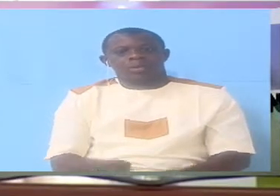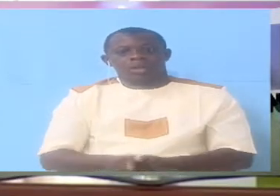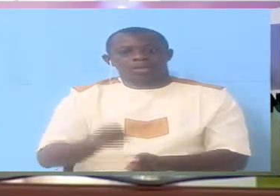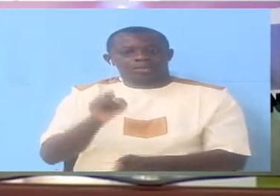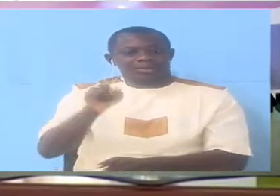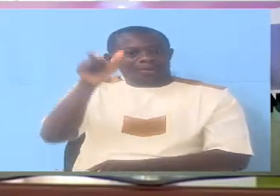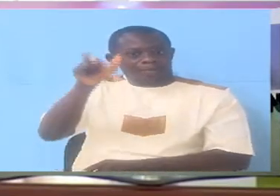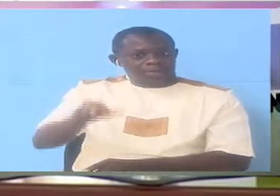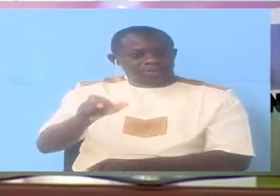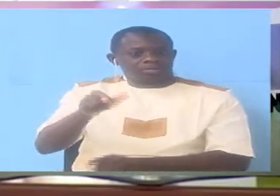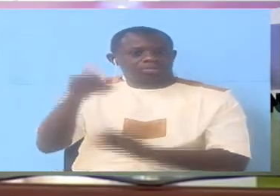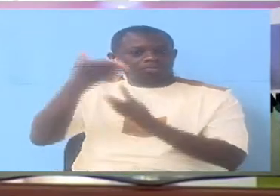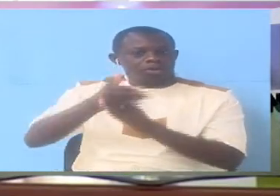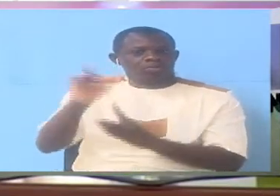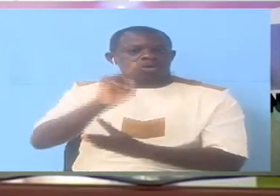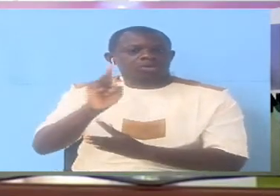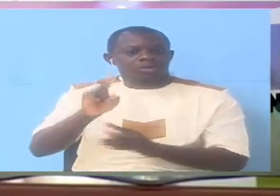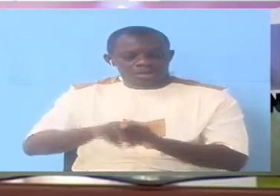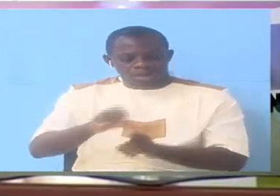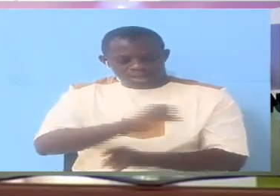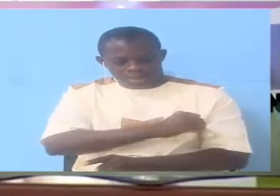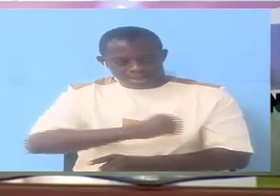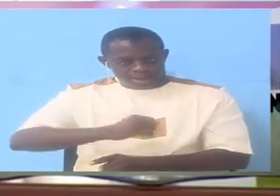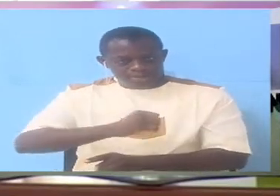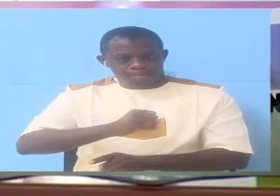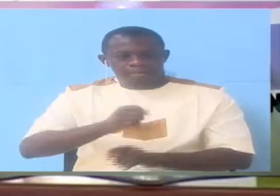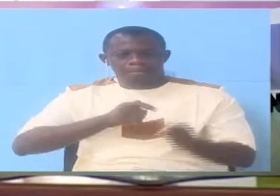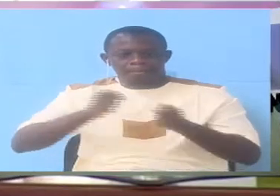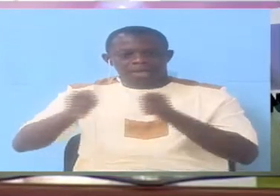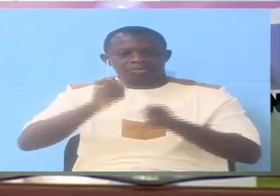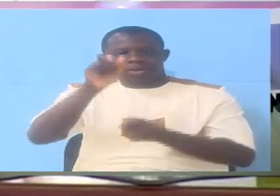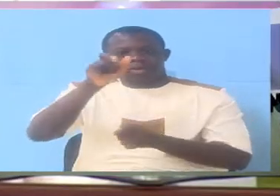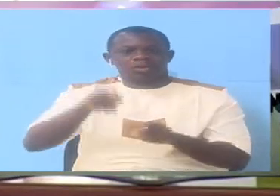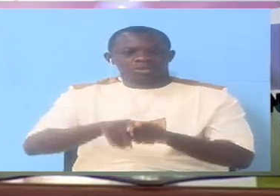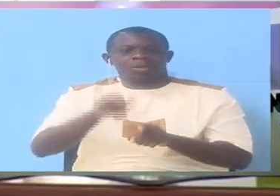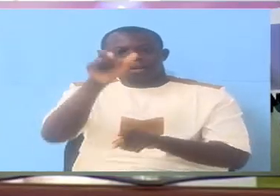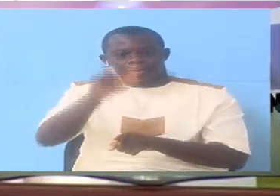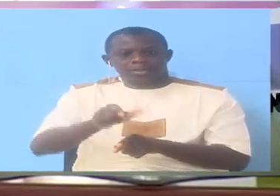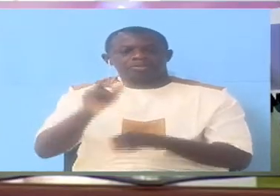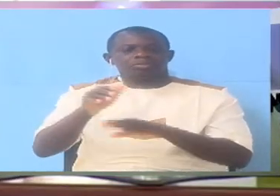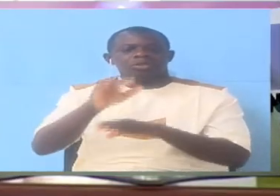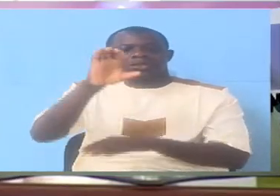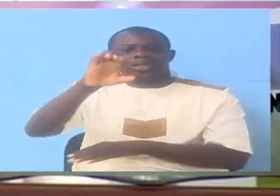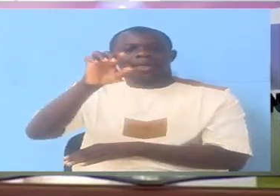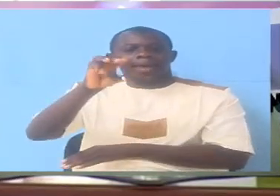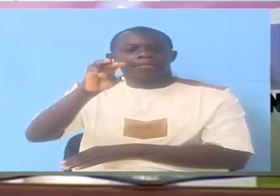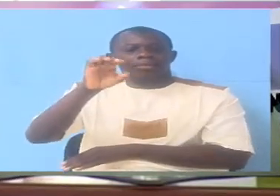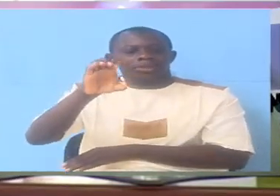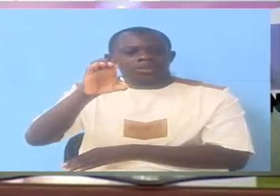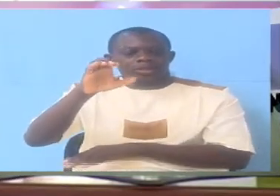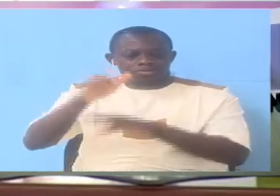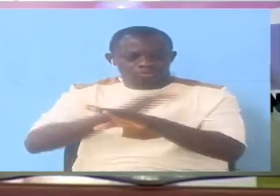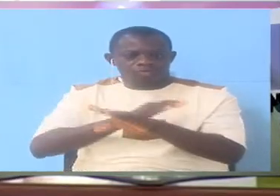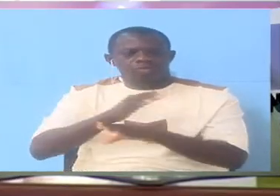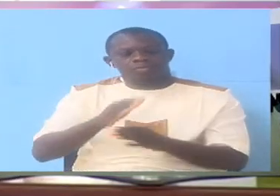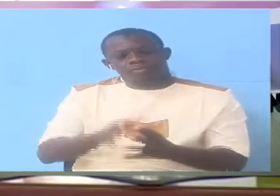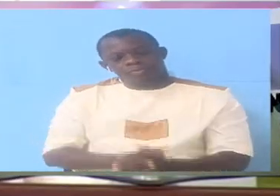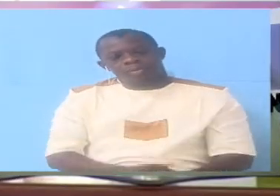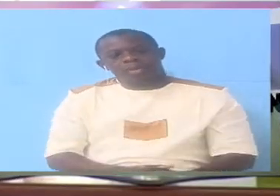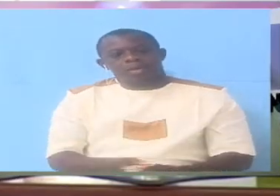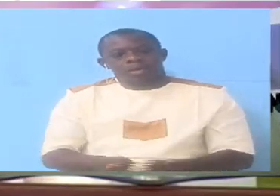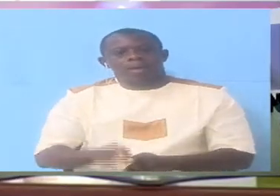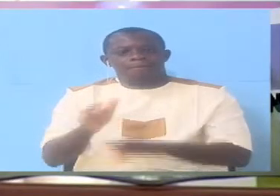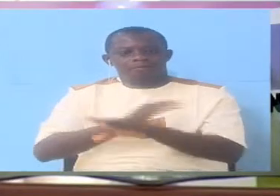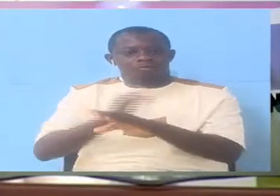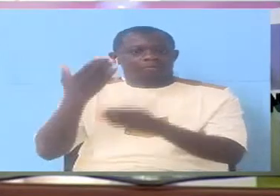be Crime Management Coordinator, that is CMC. Moom nag xam naa ne moo nekkoon Crime Management Coordinator jamono jooju. At